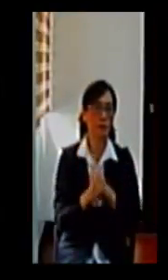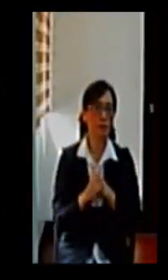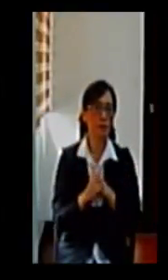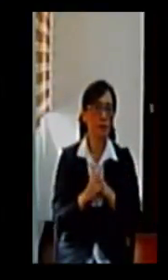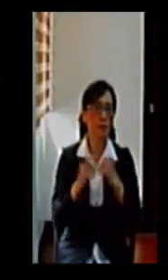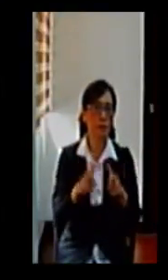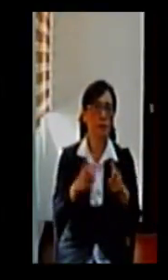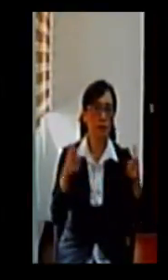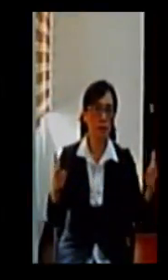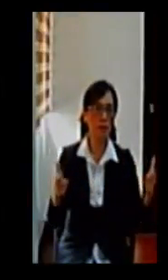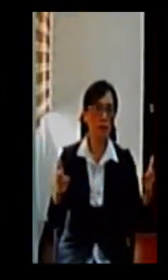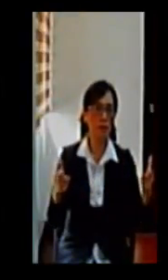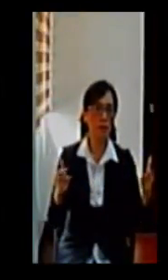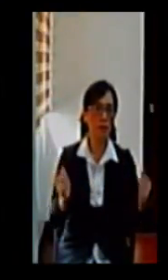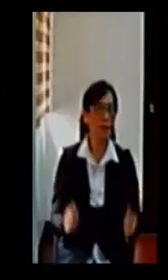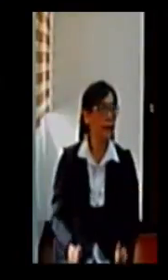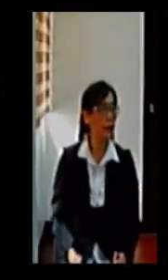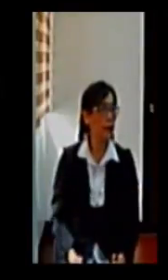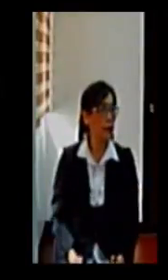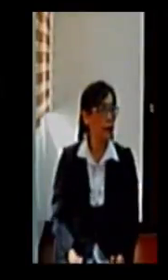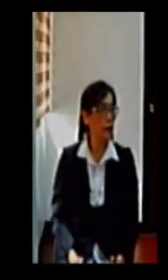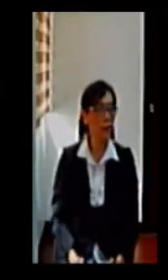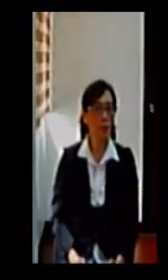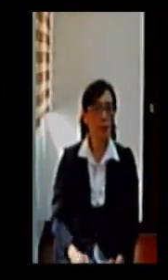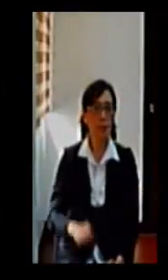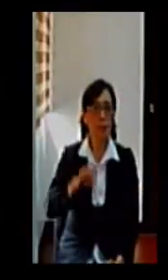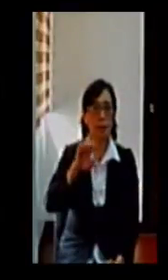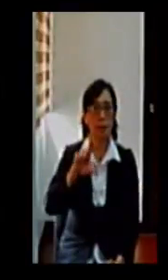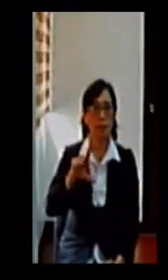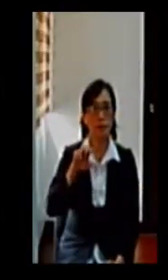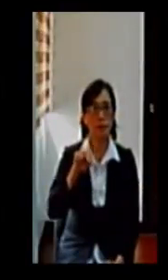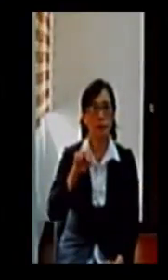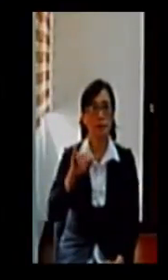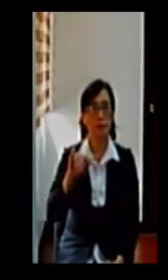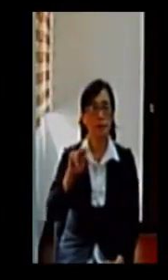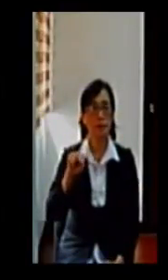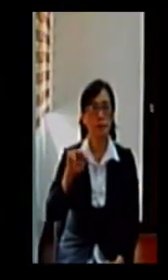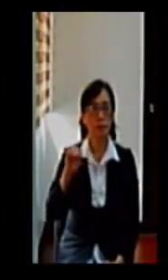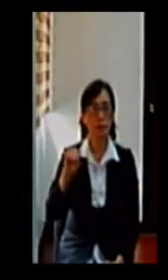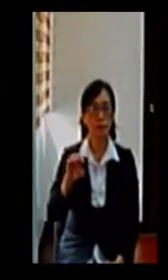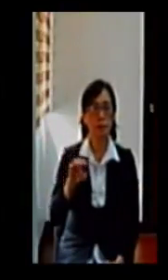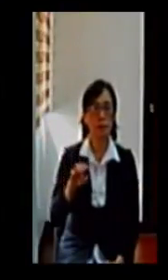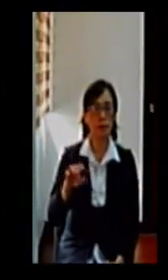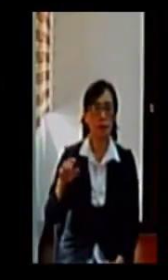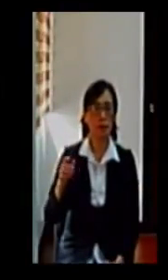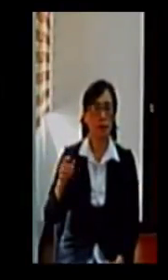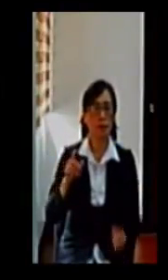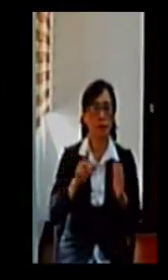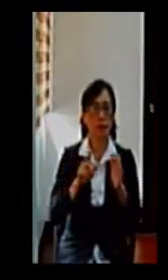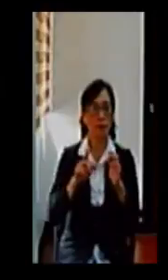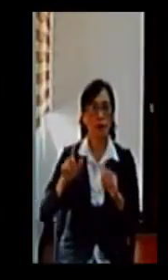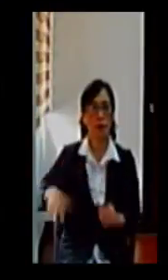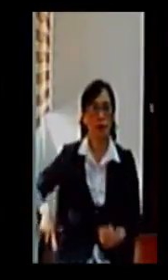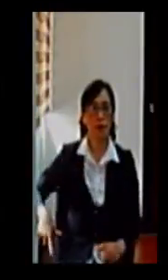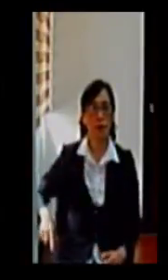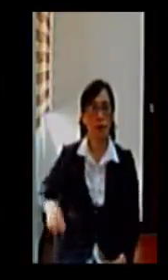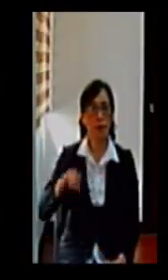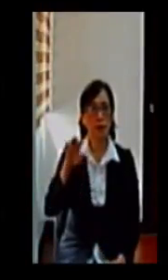great, I would call the great El Nino in the mid-90s, late-90s, where we